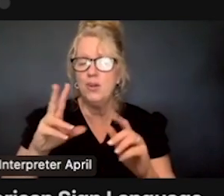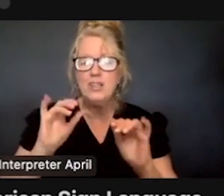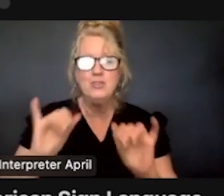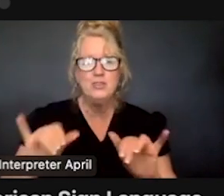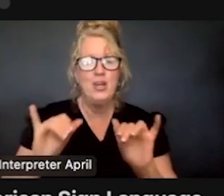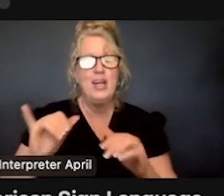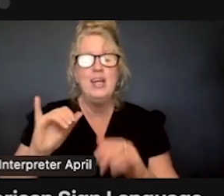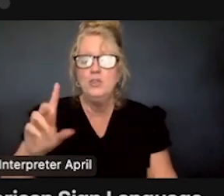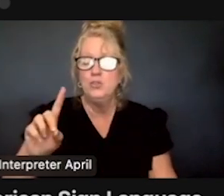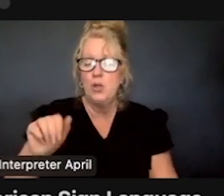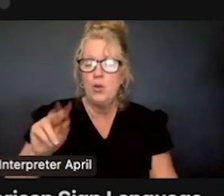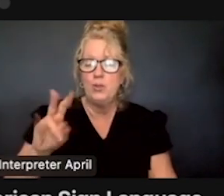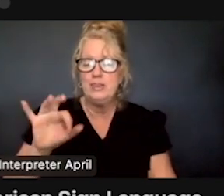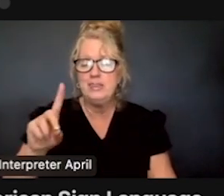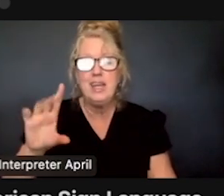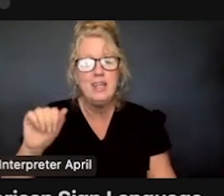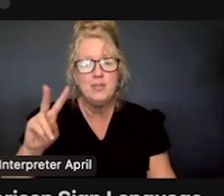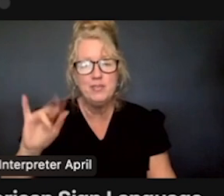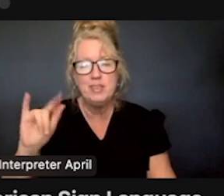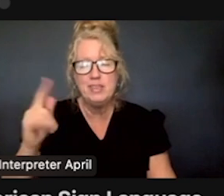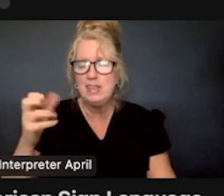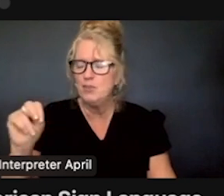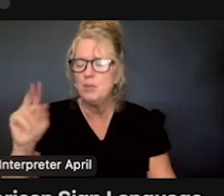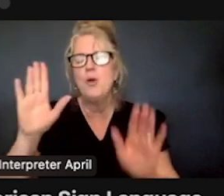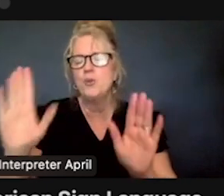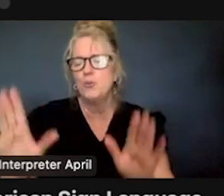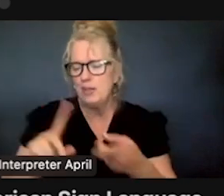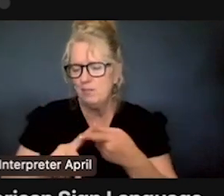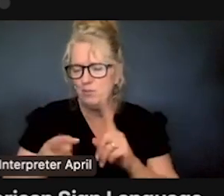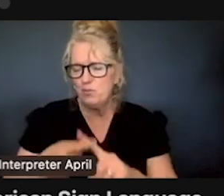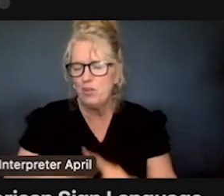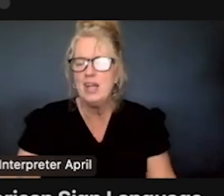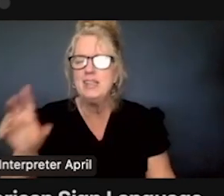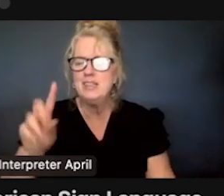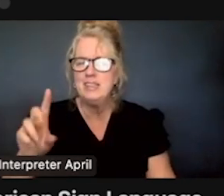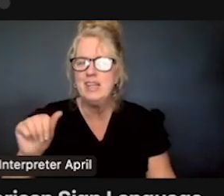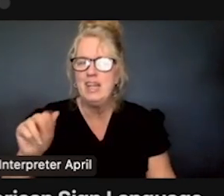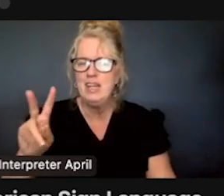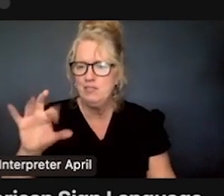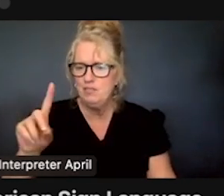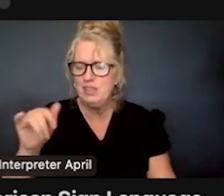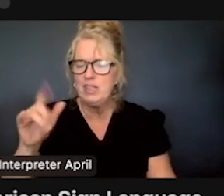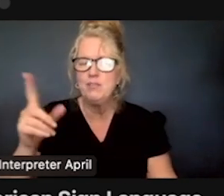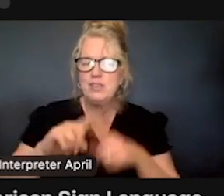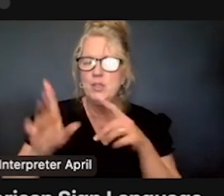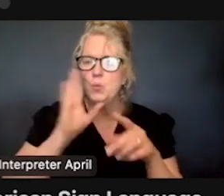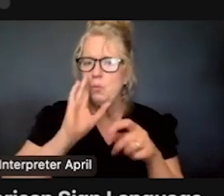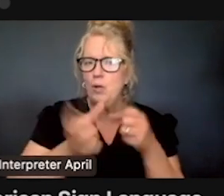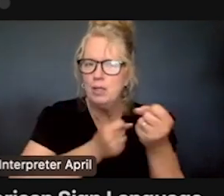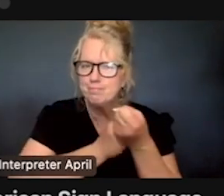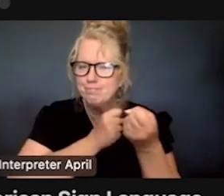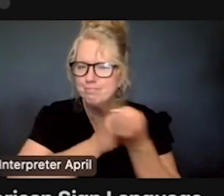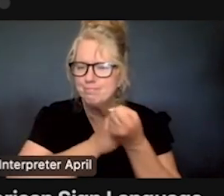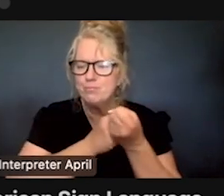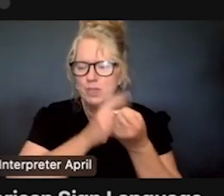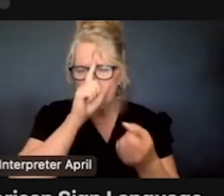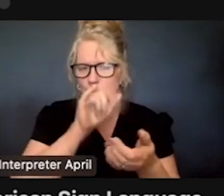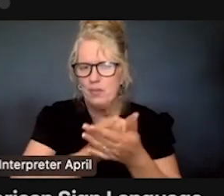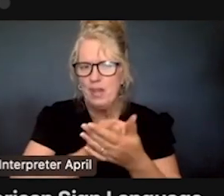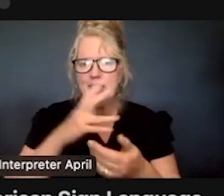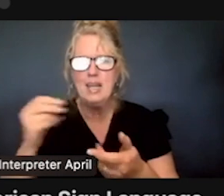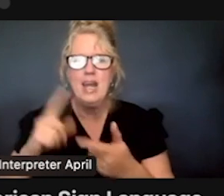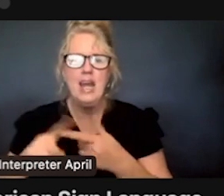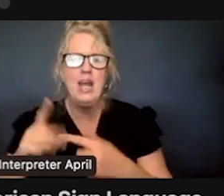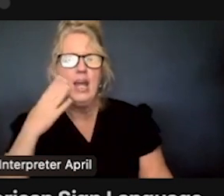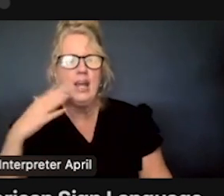David Covington, our great friend David Covington, is going to take the affirmative on that. And we are exploring